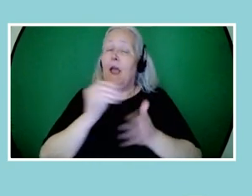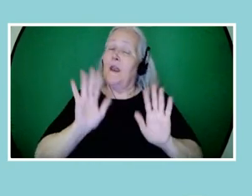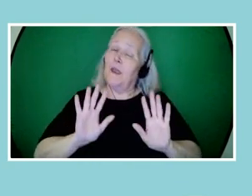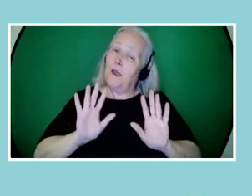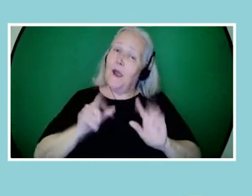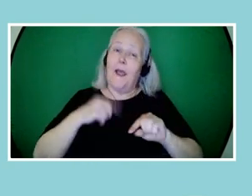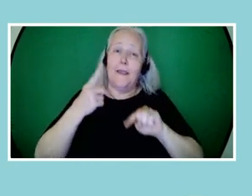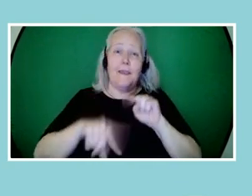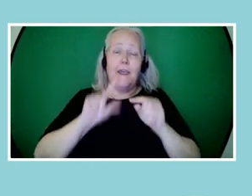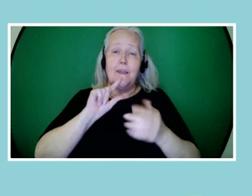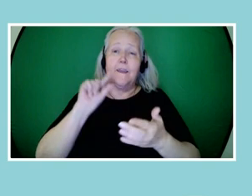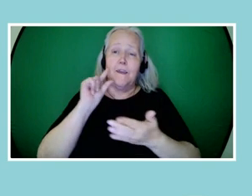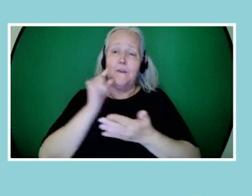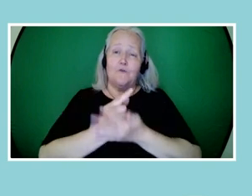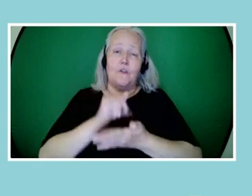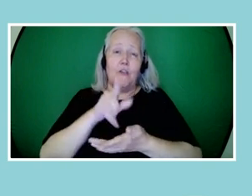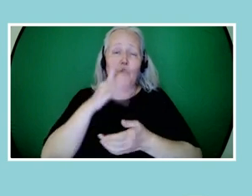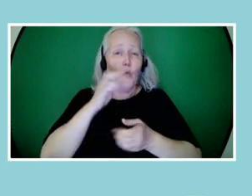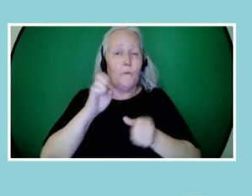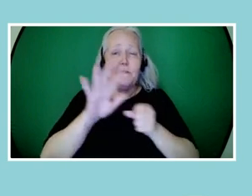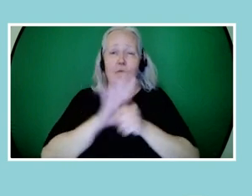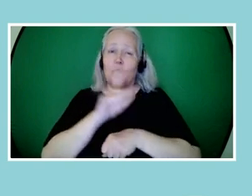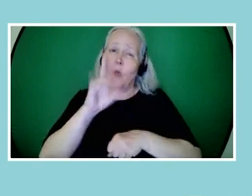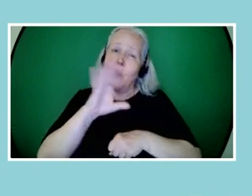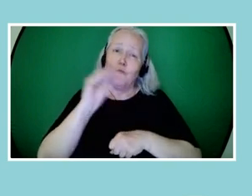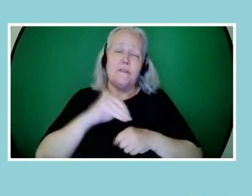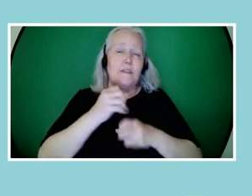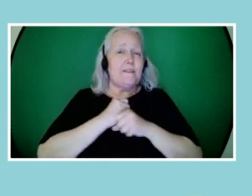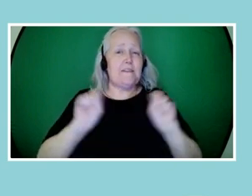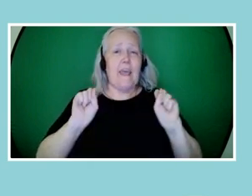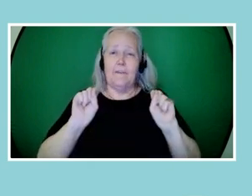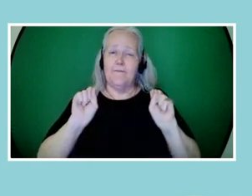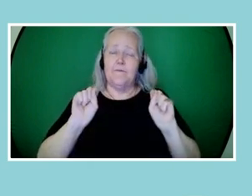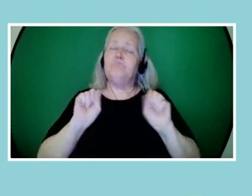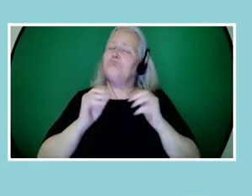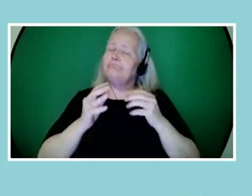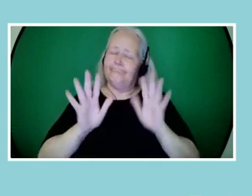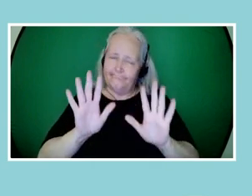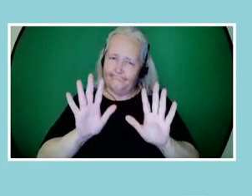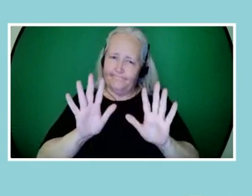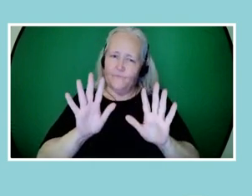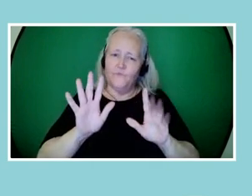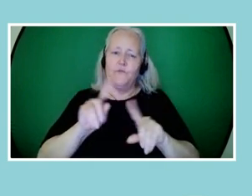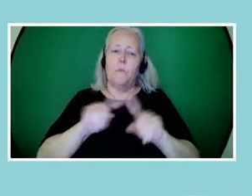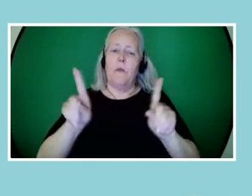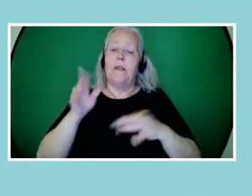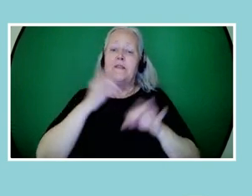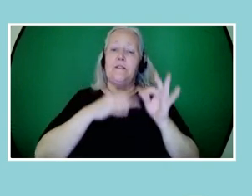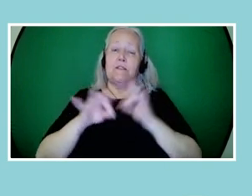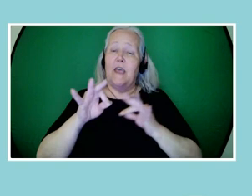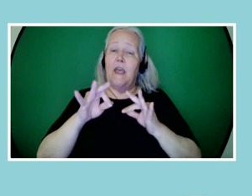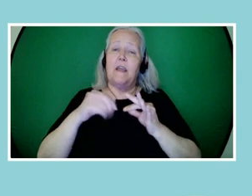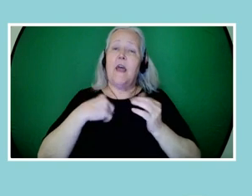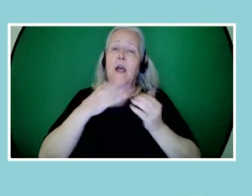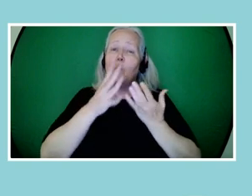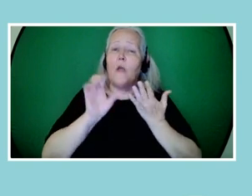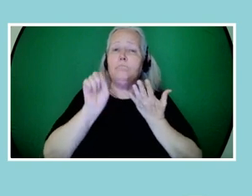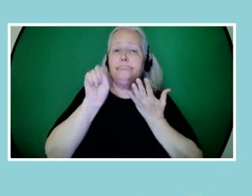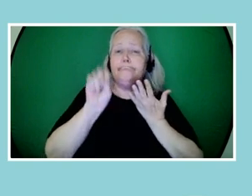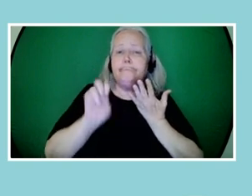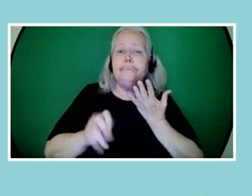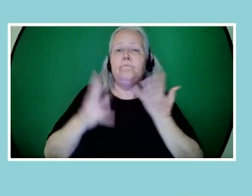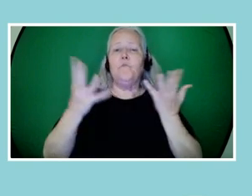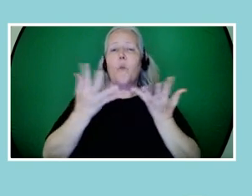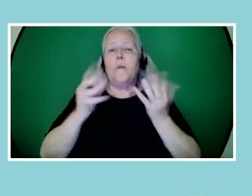can be completely safe using my suggestions. So what I'm going to offer you is some techniques